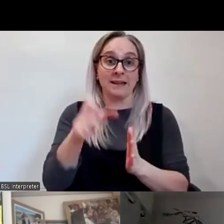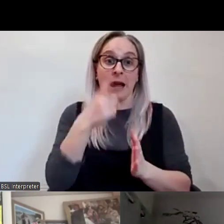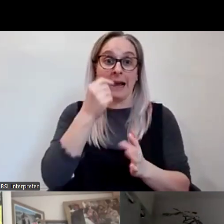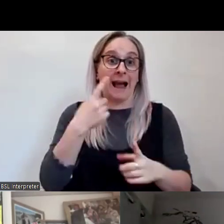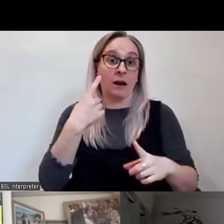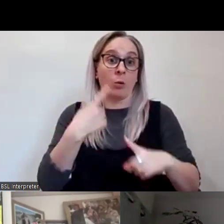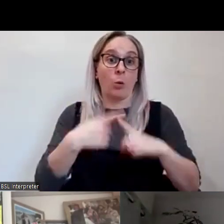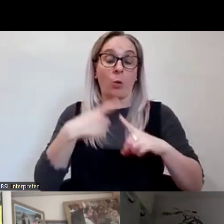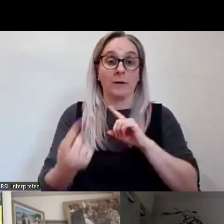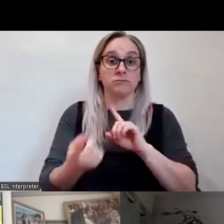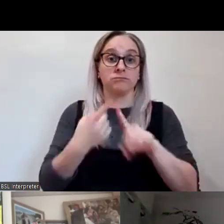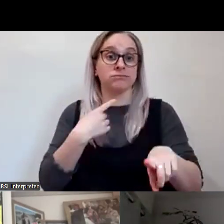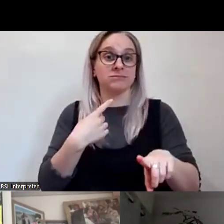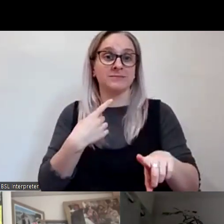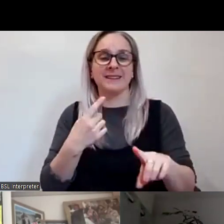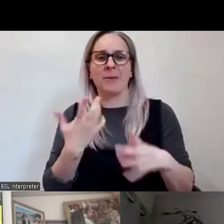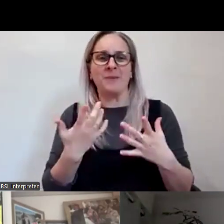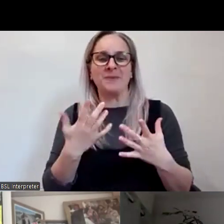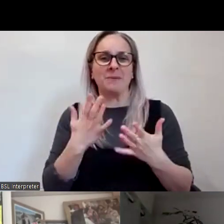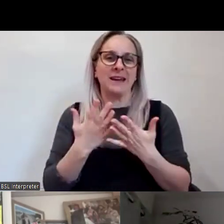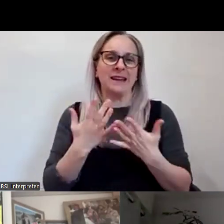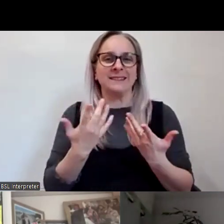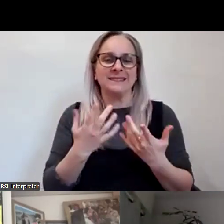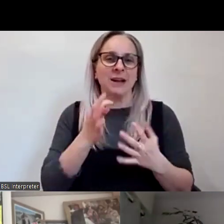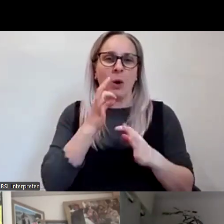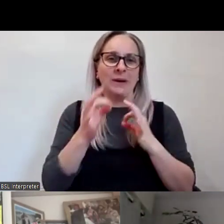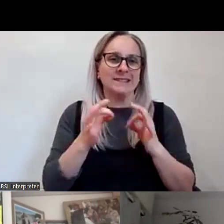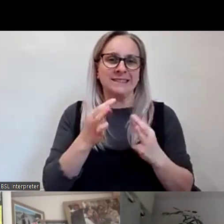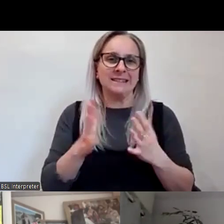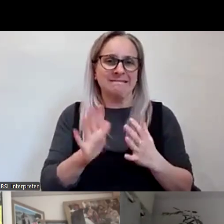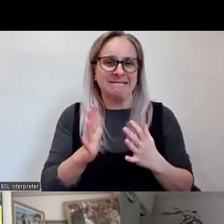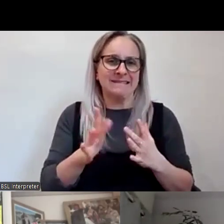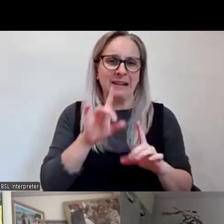slightly how long's a piece of string question, I'm afraid. So I'm going to give you a bit of a vague answer, Catherine.